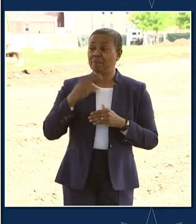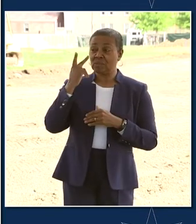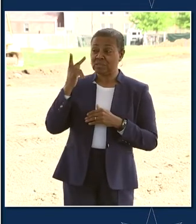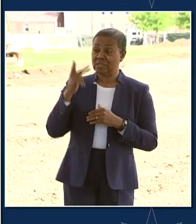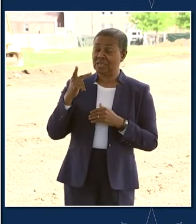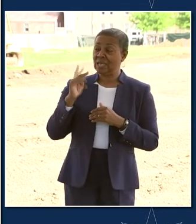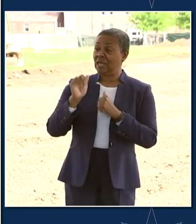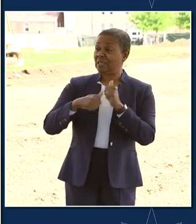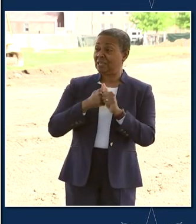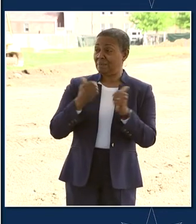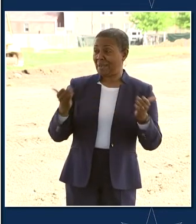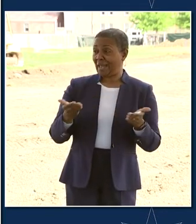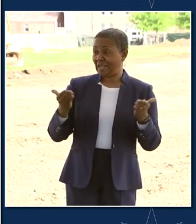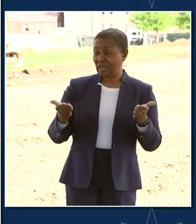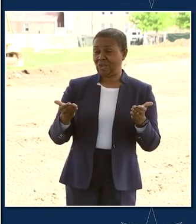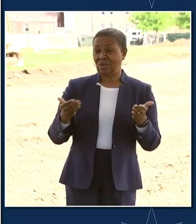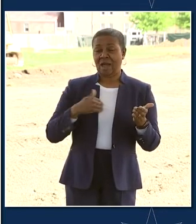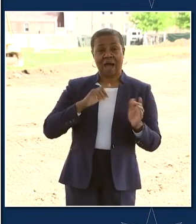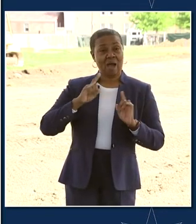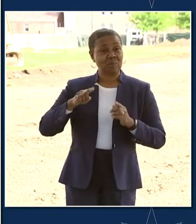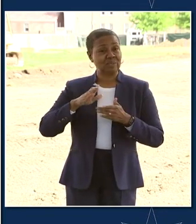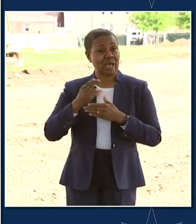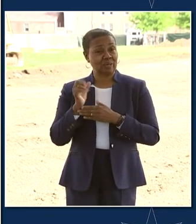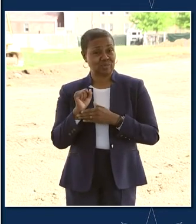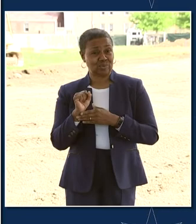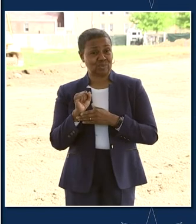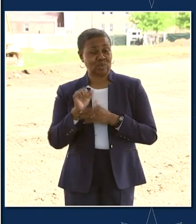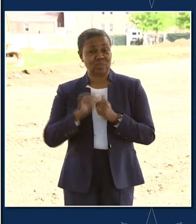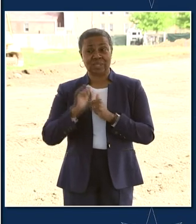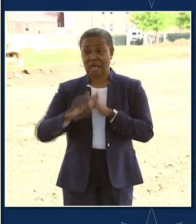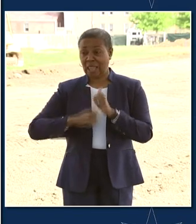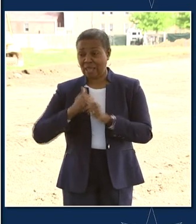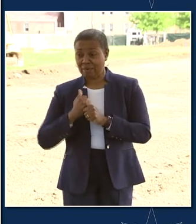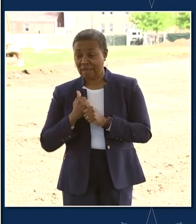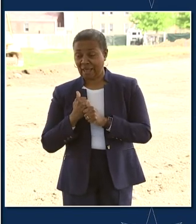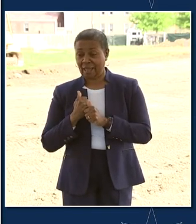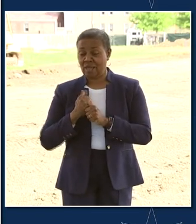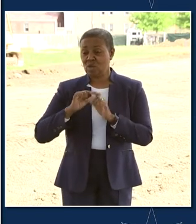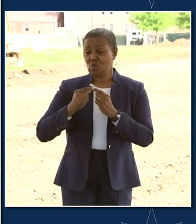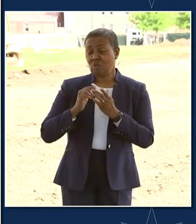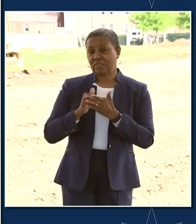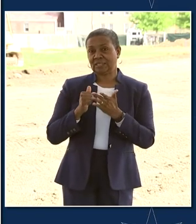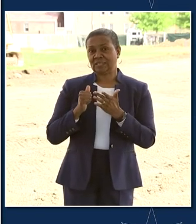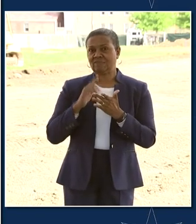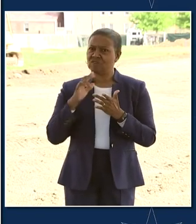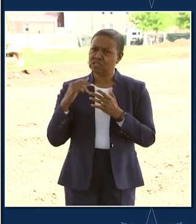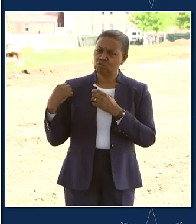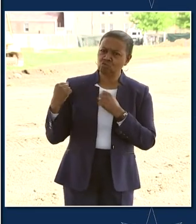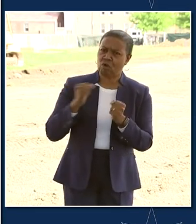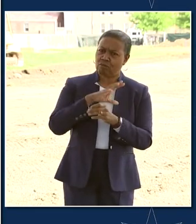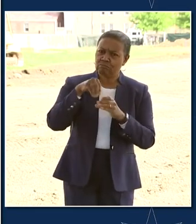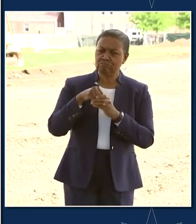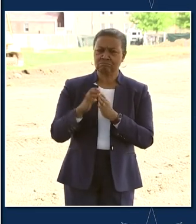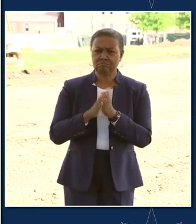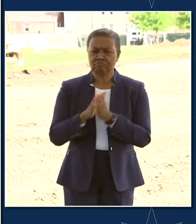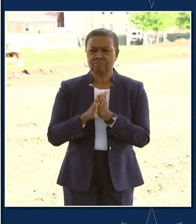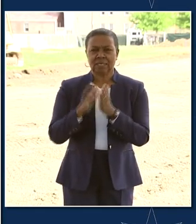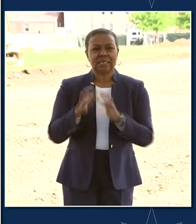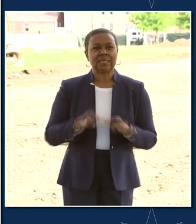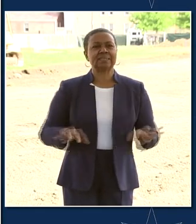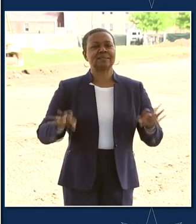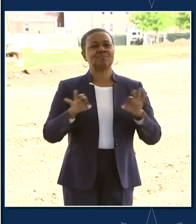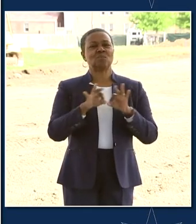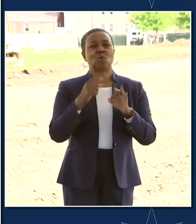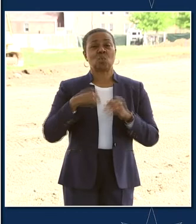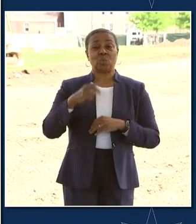the alumni are here. I went to school at a high school where the alumni group is very strong and vibrant. It's important that